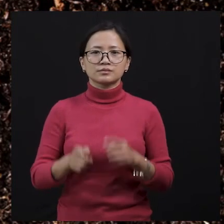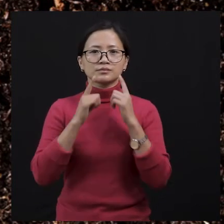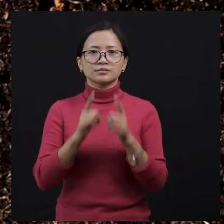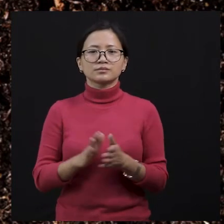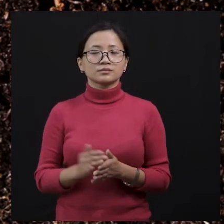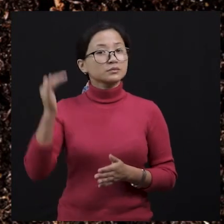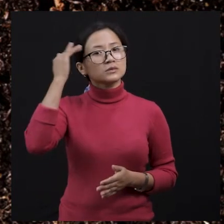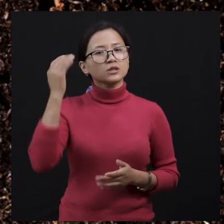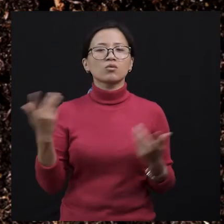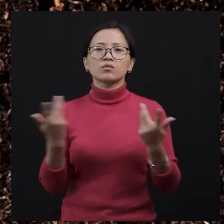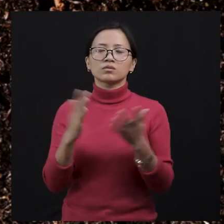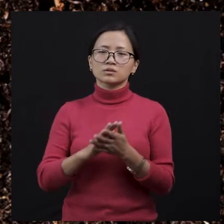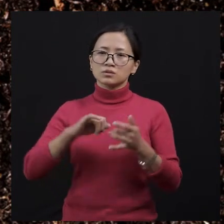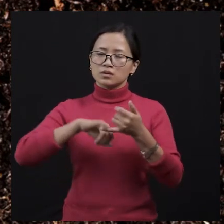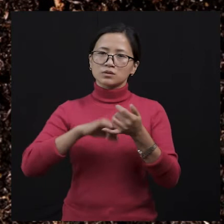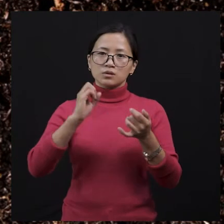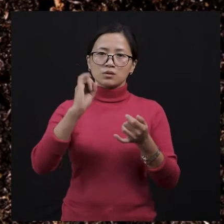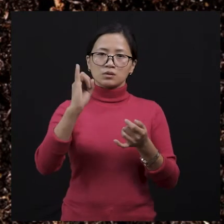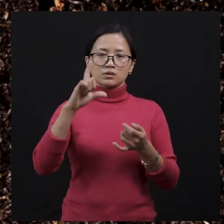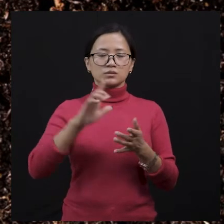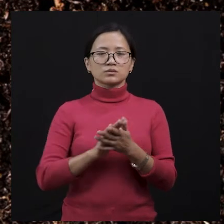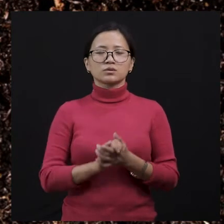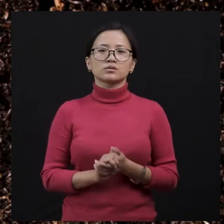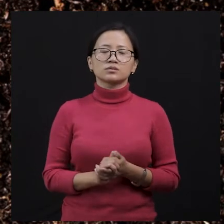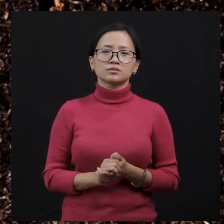But do you know what this soil is composed of?